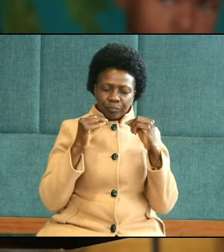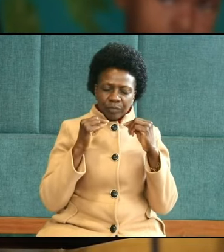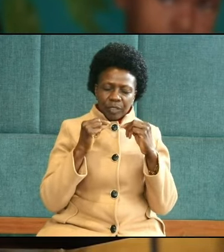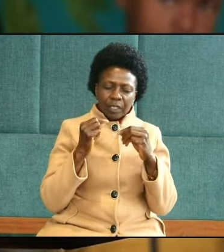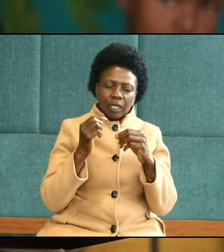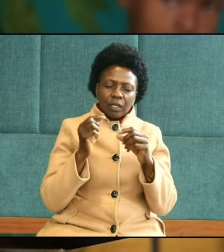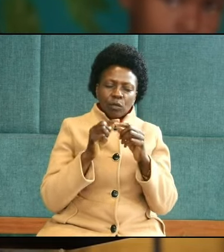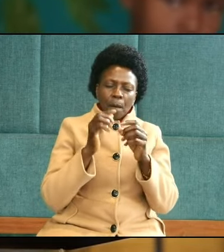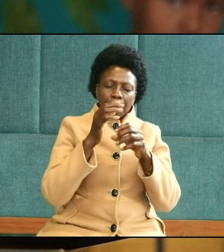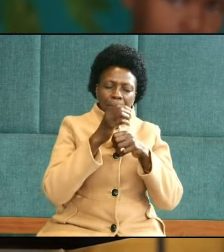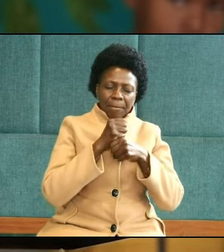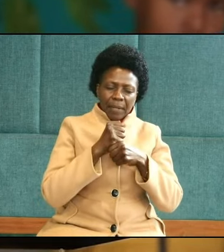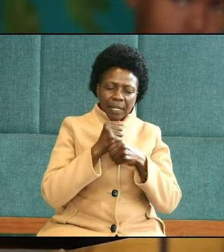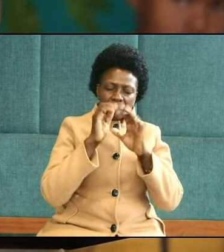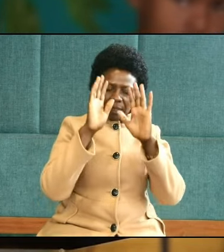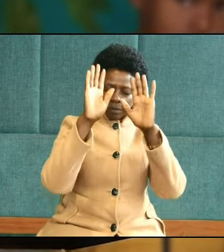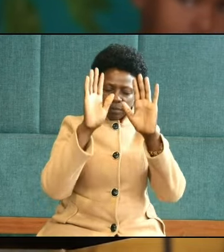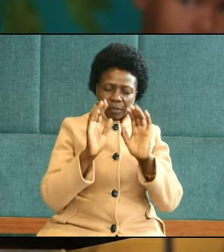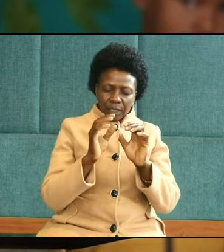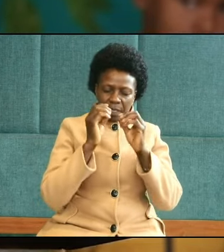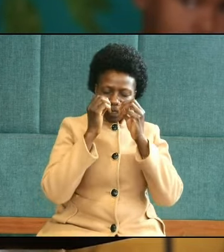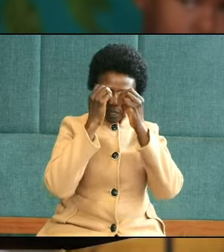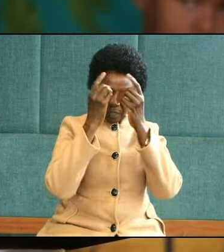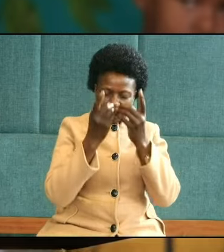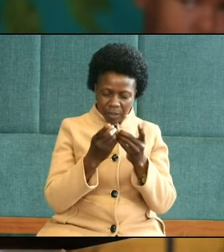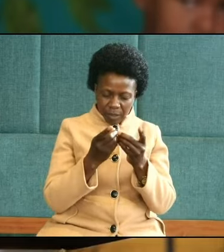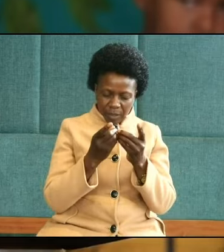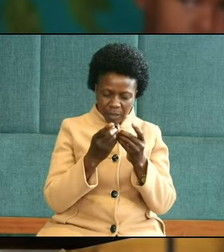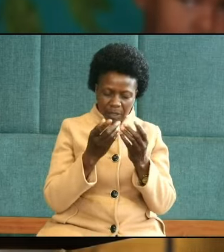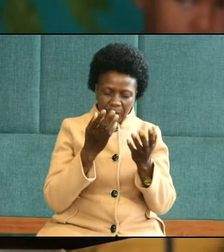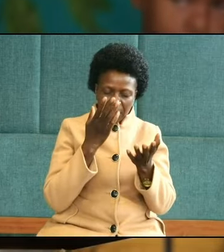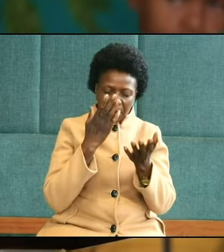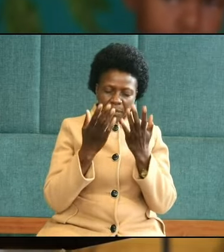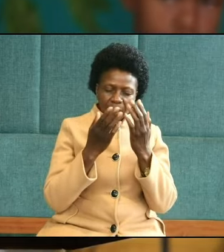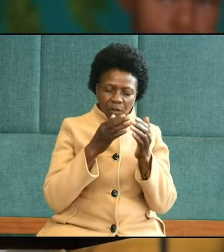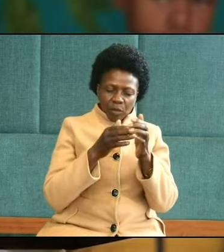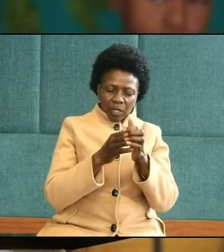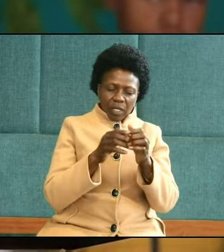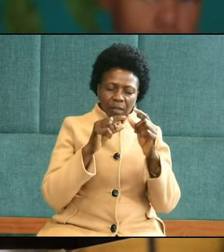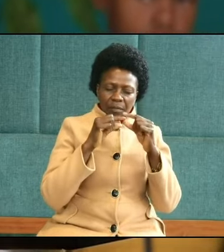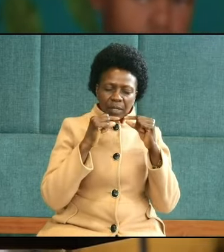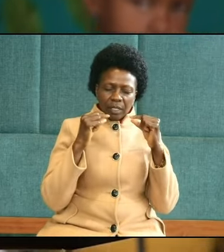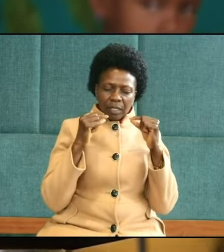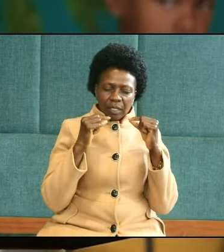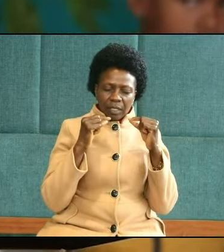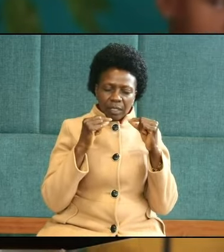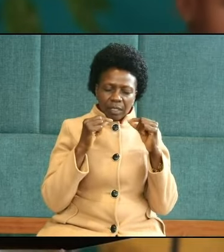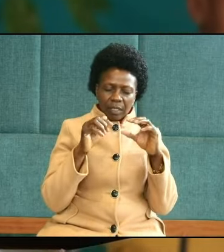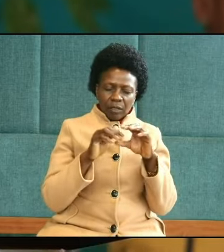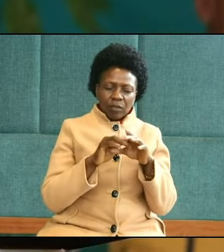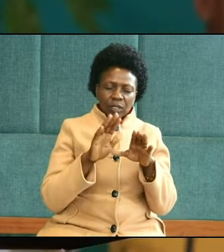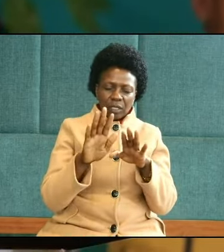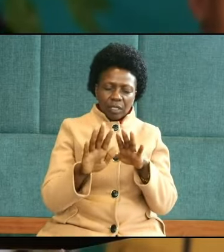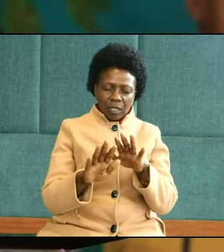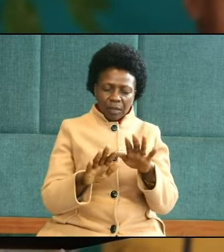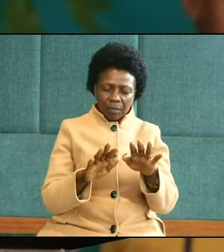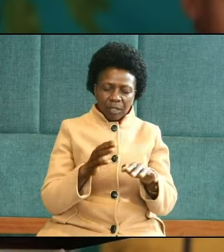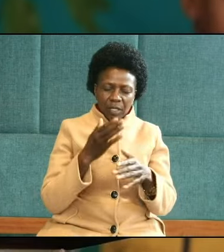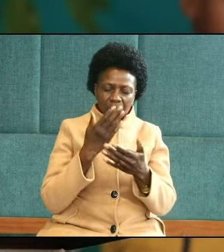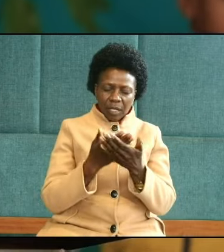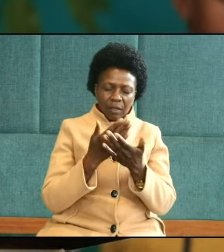important decision, and as our pastors lead them through this important step. Thank you for